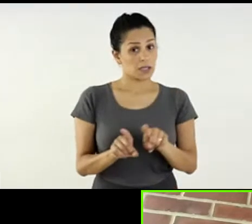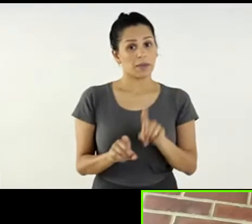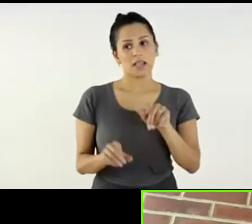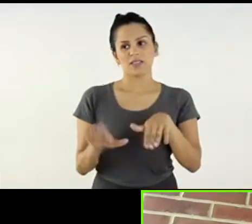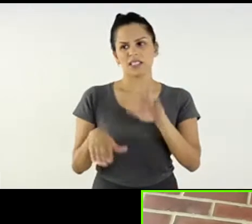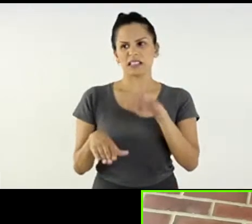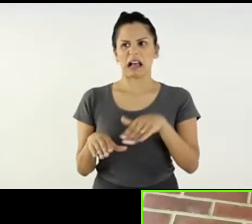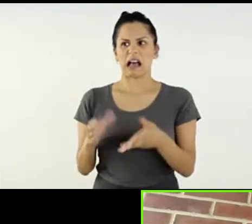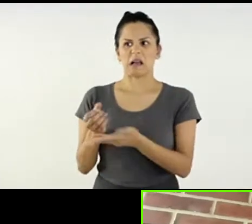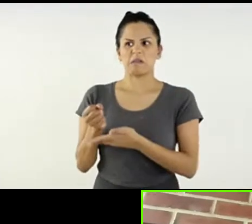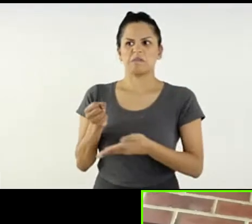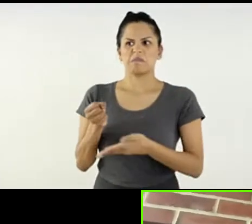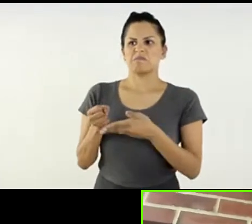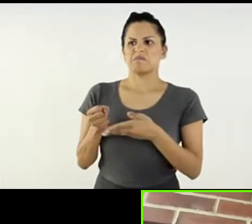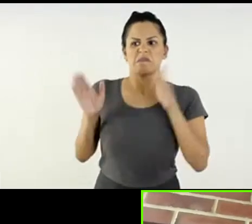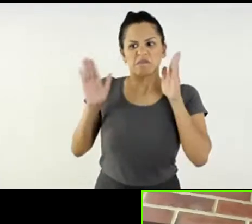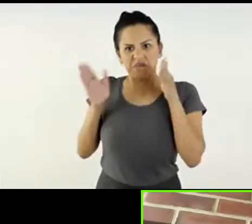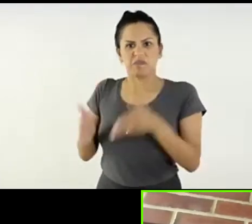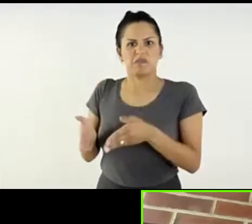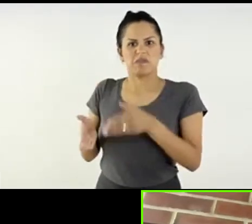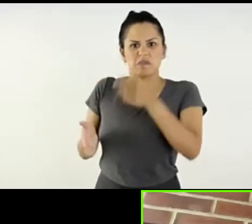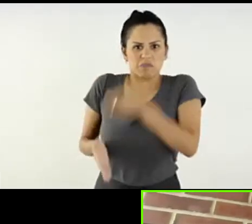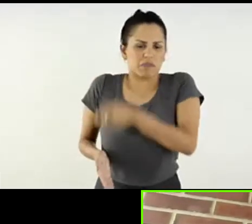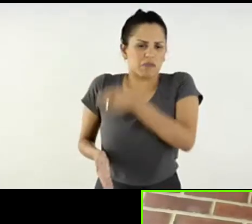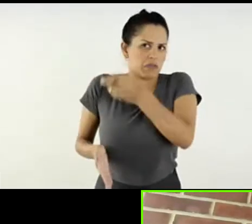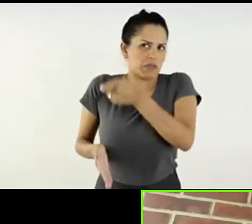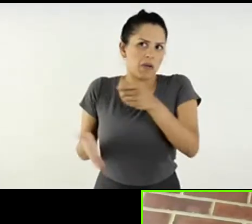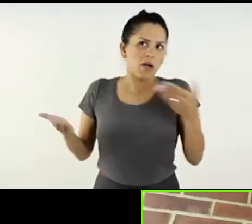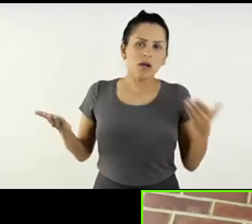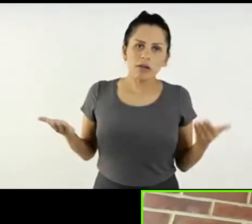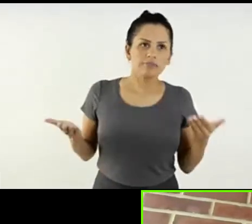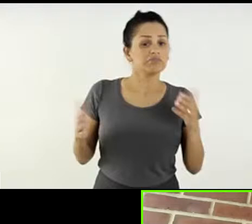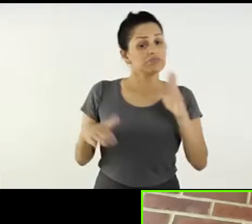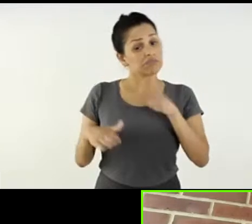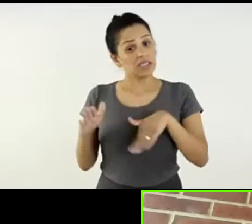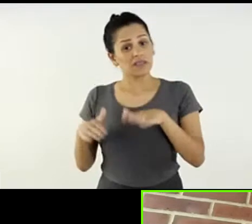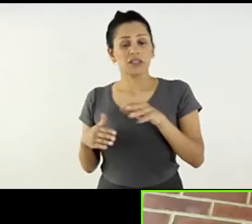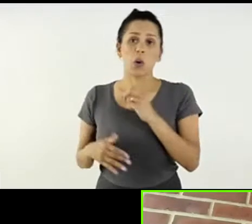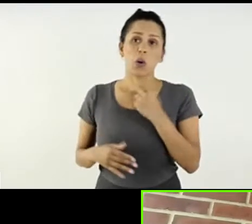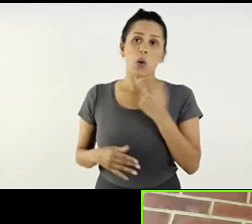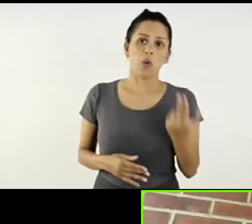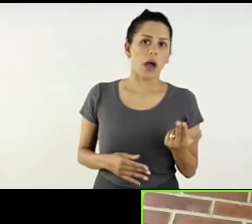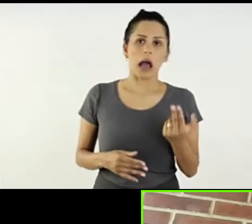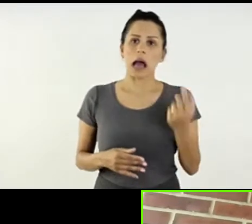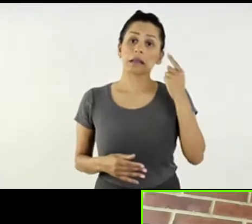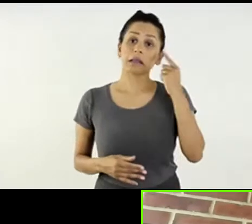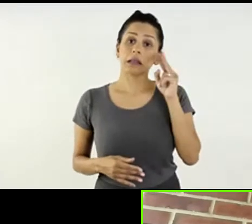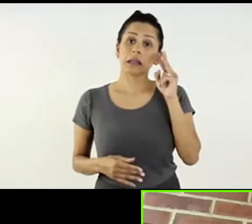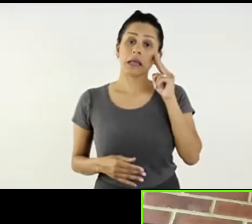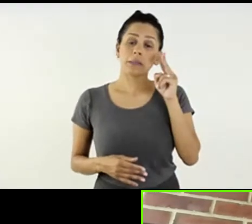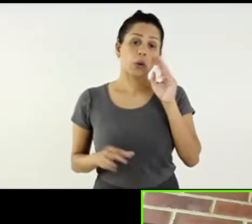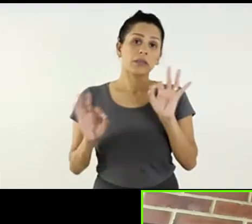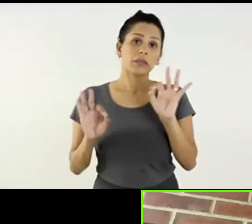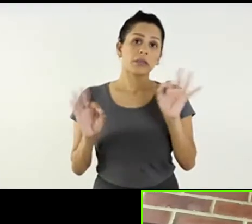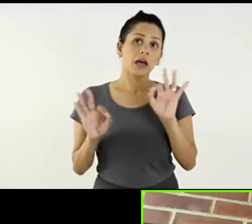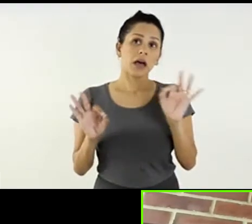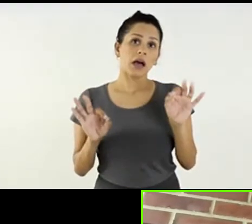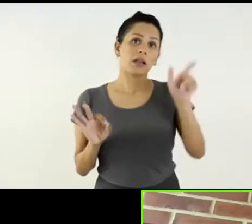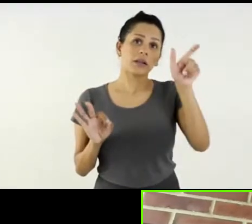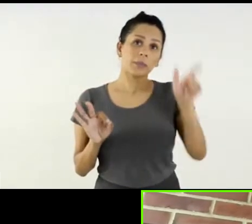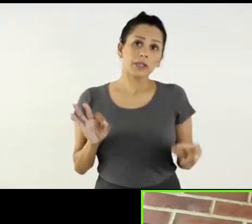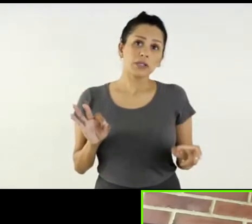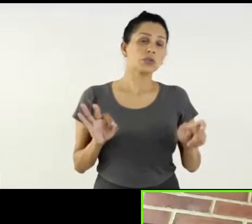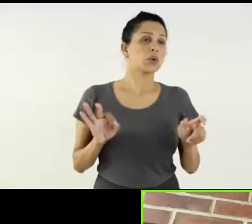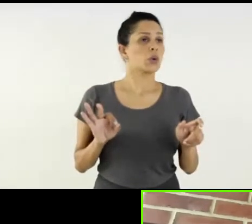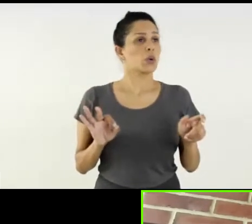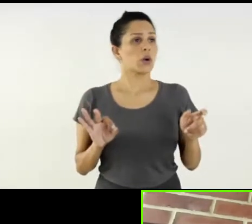its moment, you know, in regard to, say, sex positivity. And to me, this is a mistake. I'm really